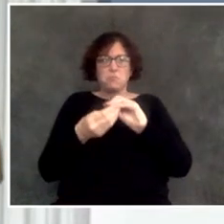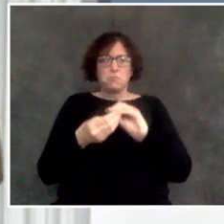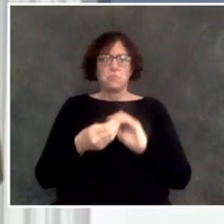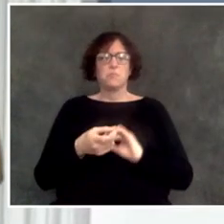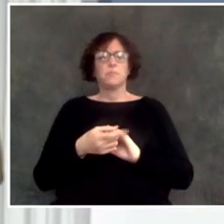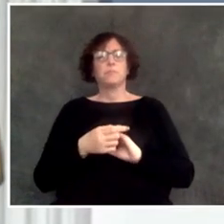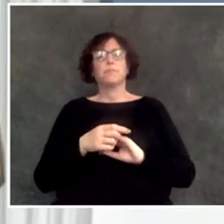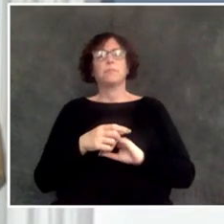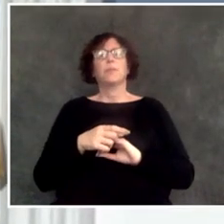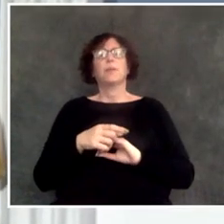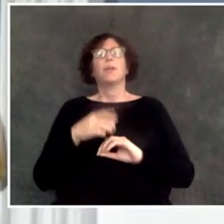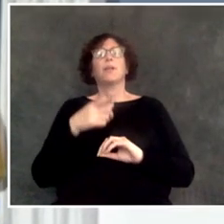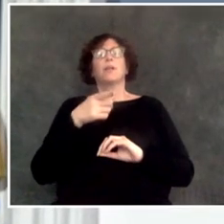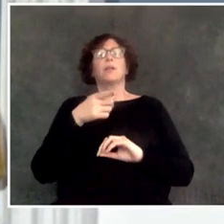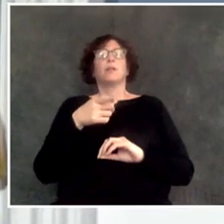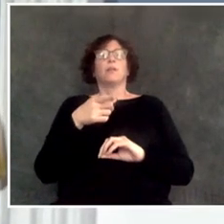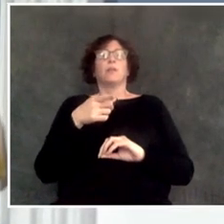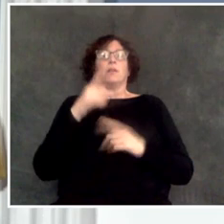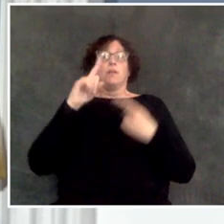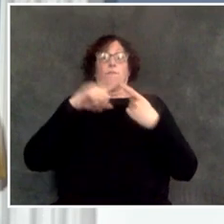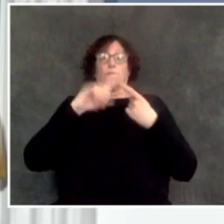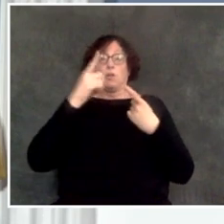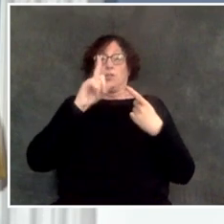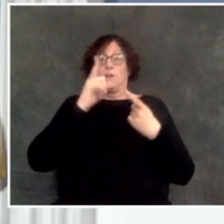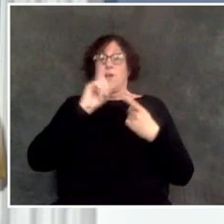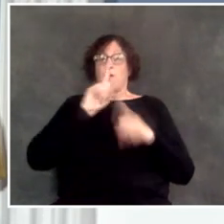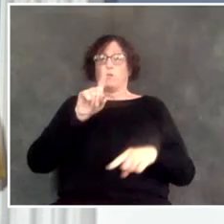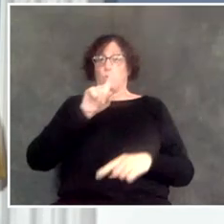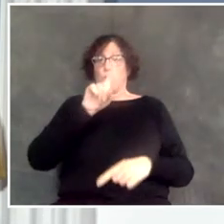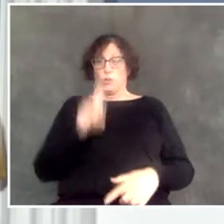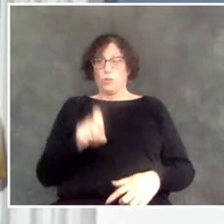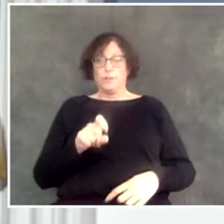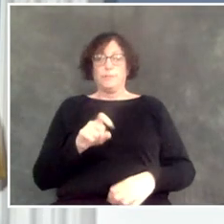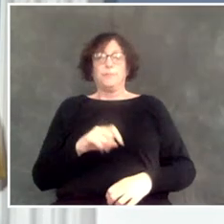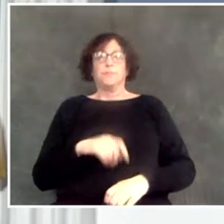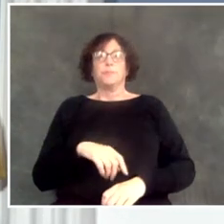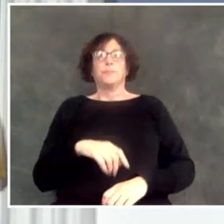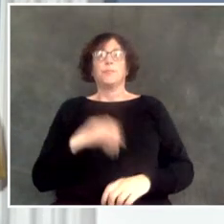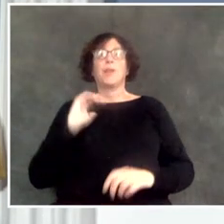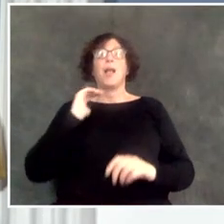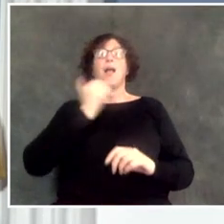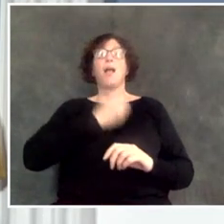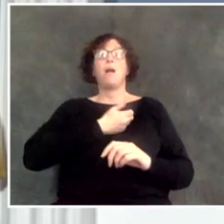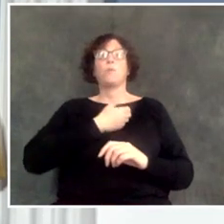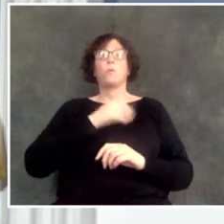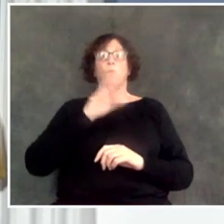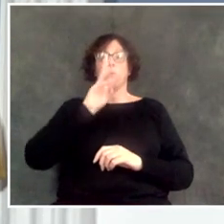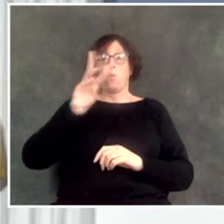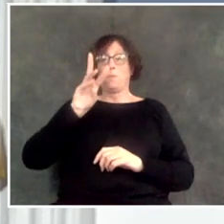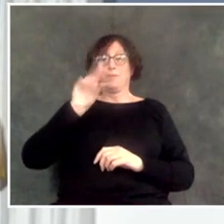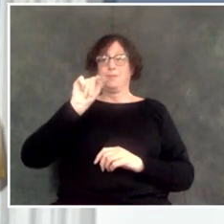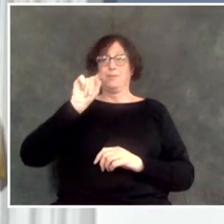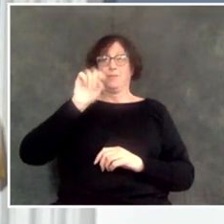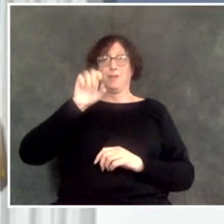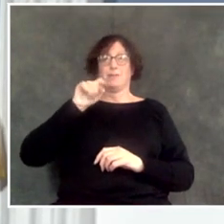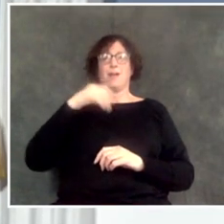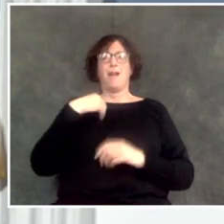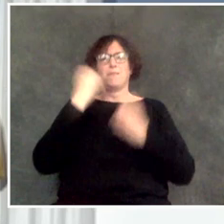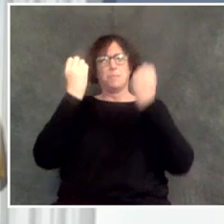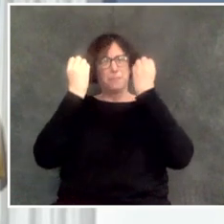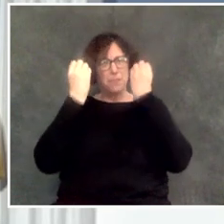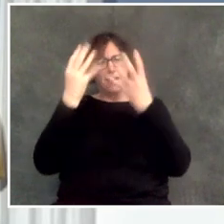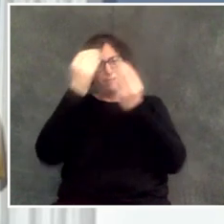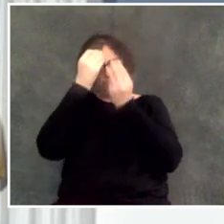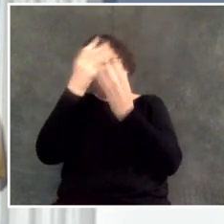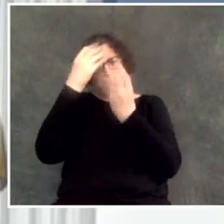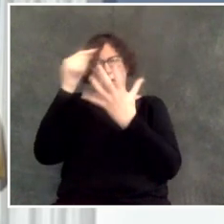lots of patient information on our website that I encourage any New Yorker who has questions about their